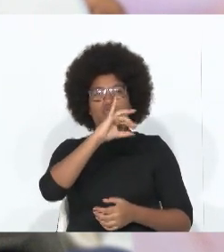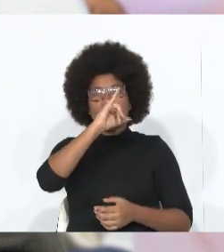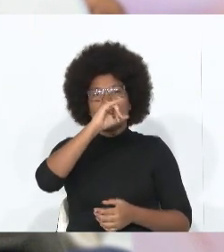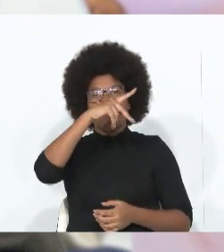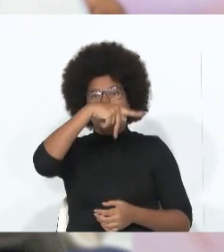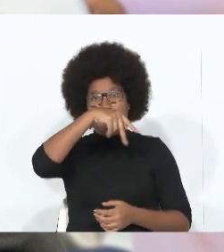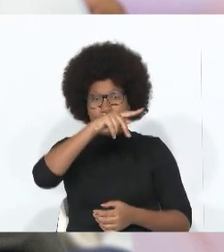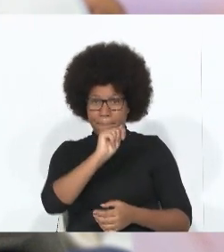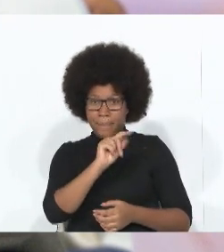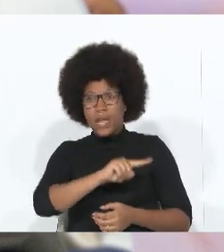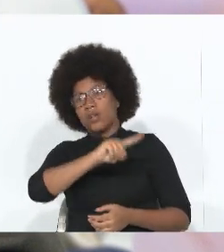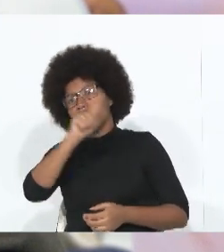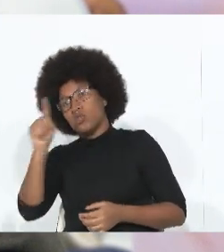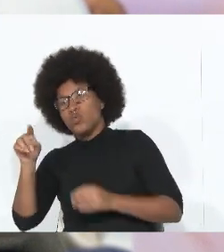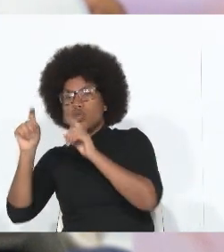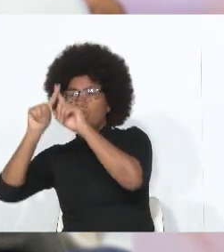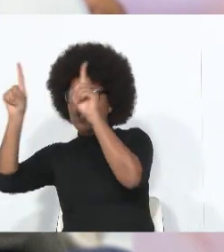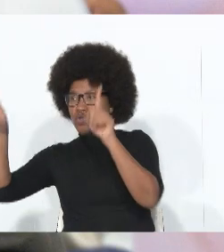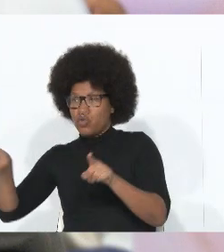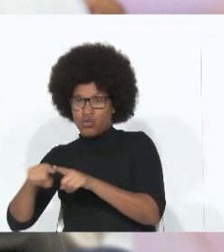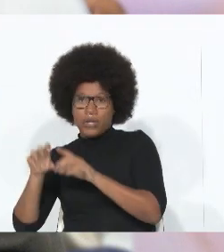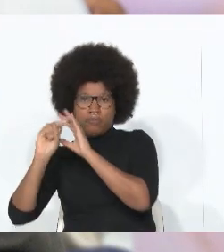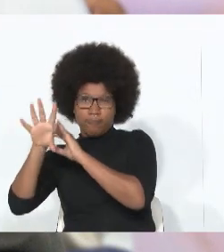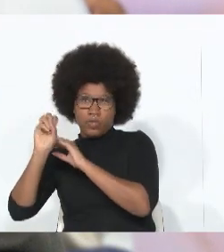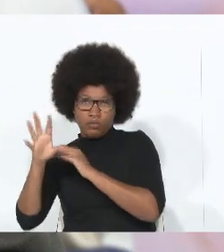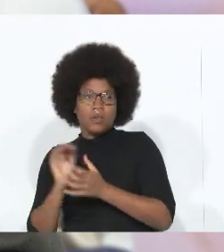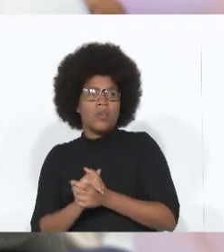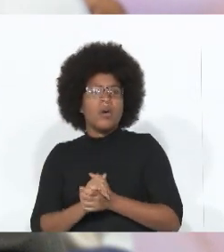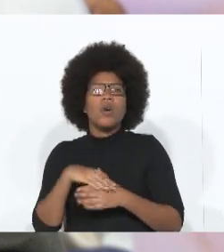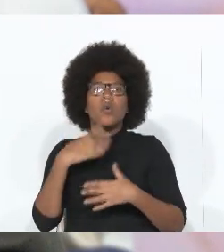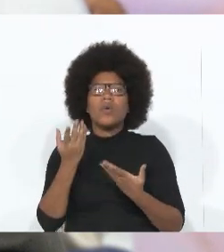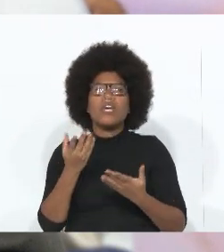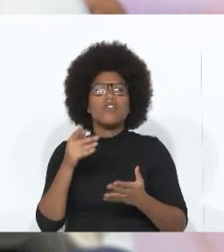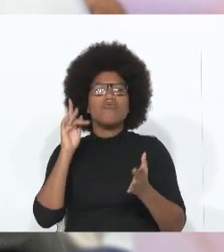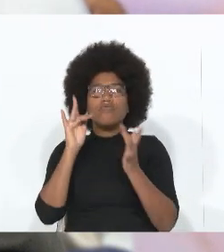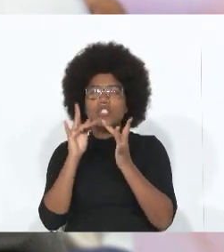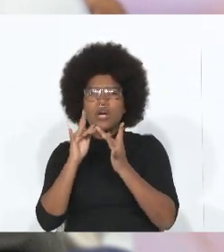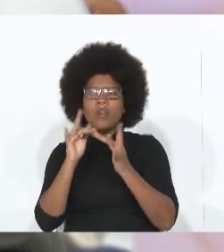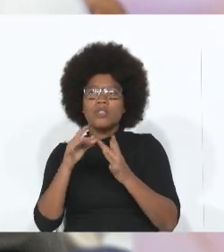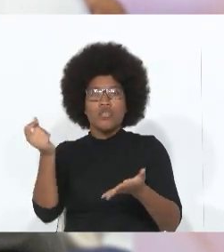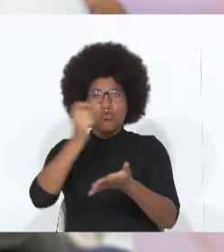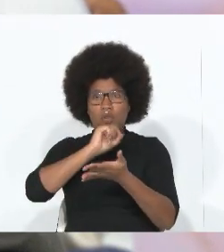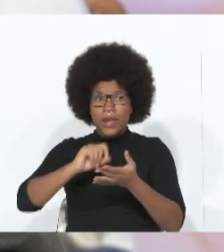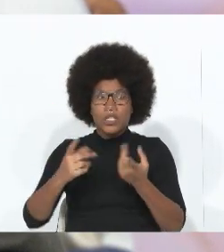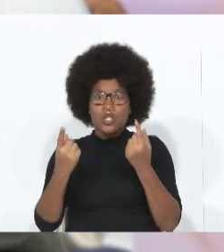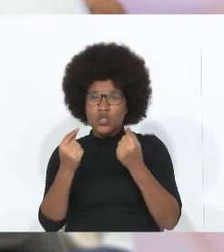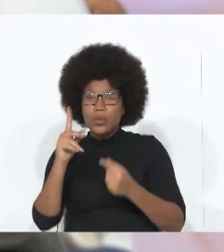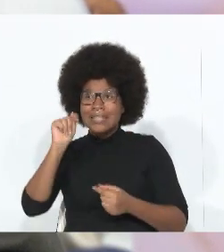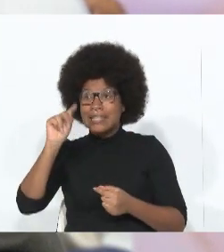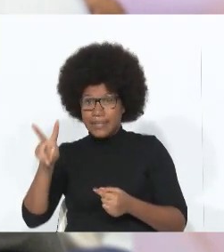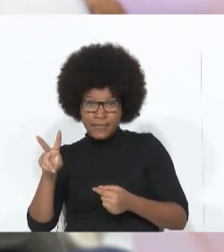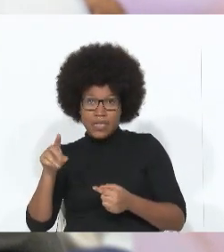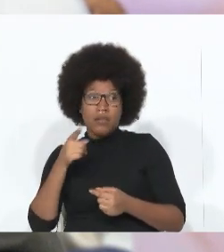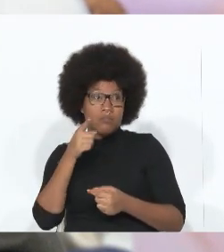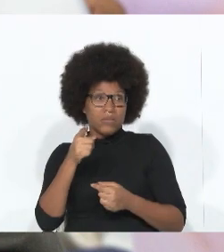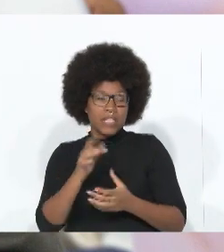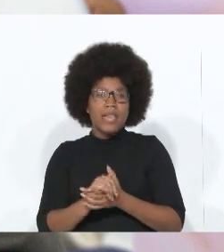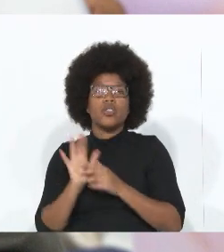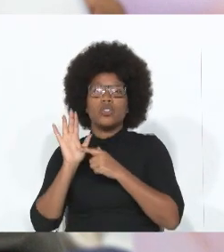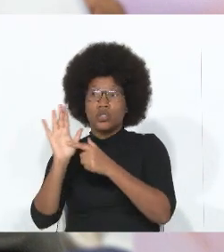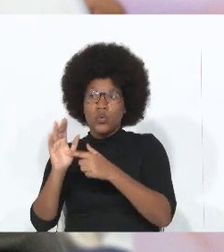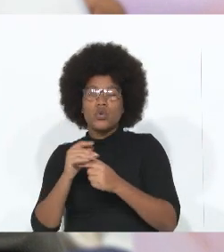reached out to writers to do a TV sitcom. So they did 5 episodes, and we were able to now use the